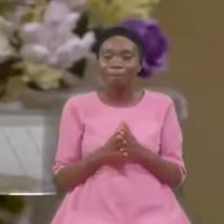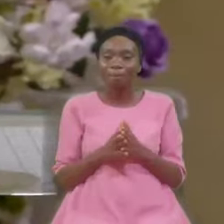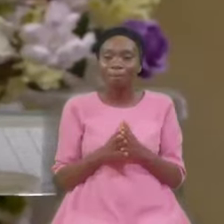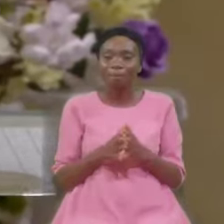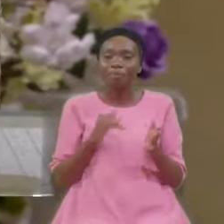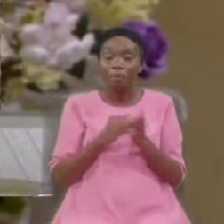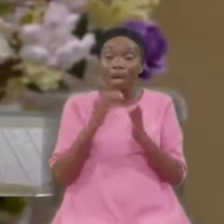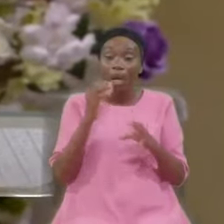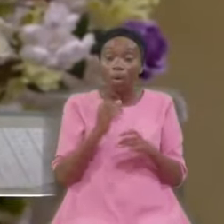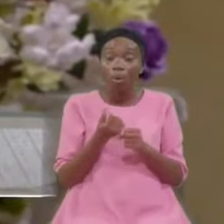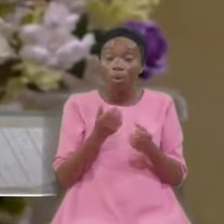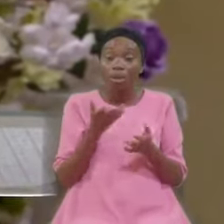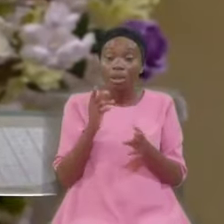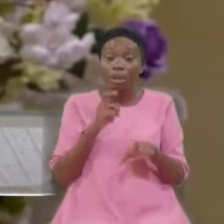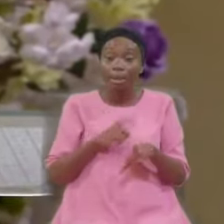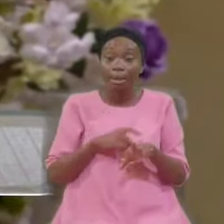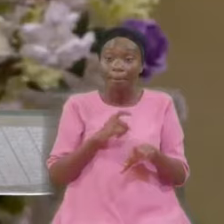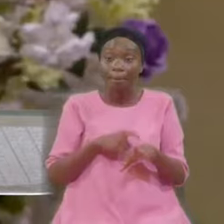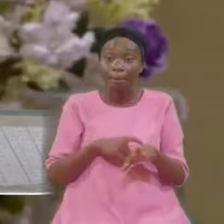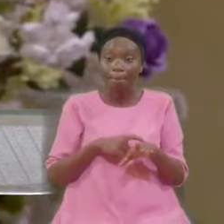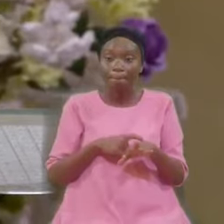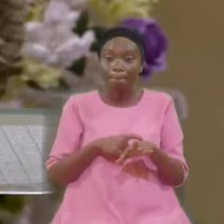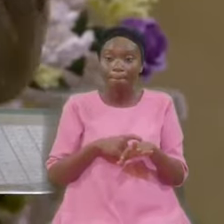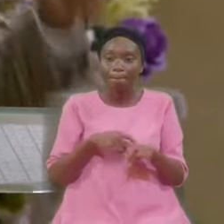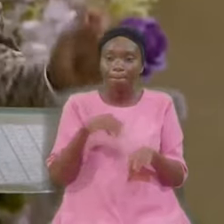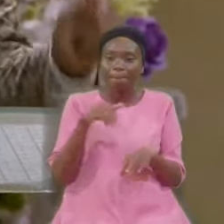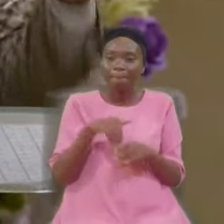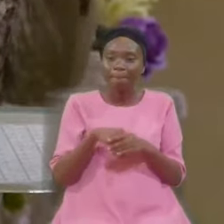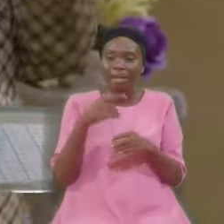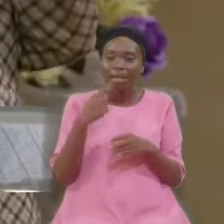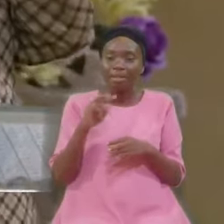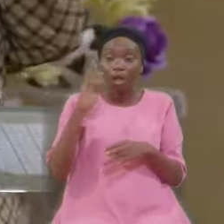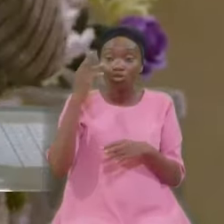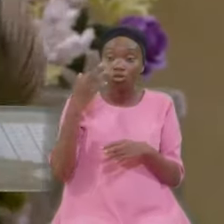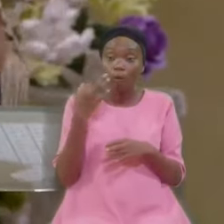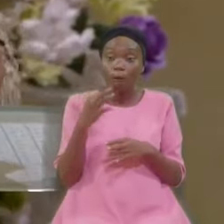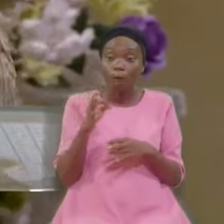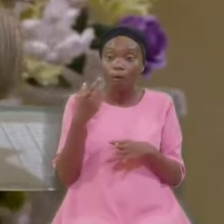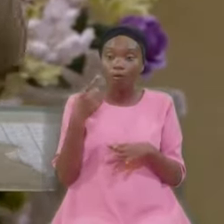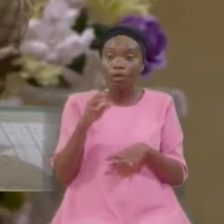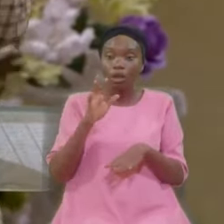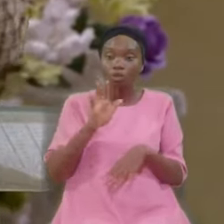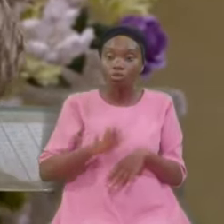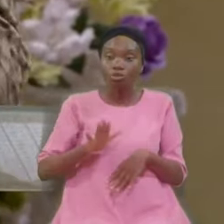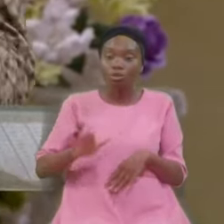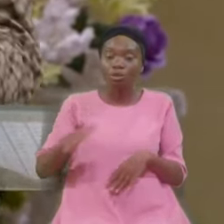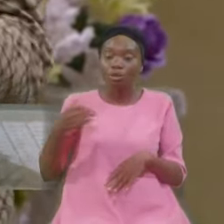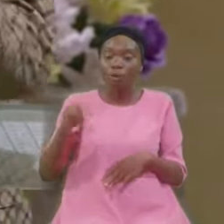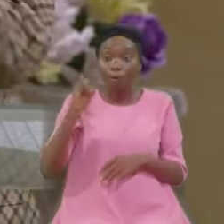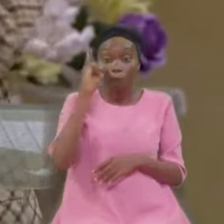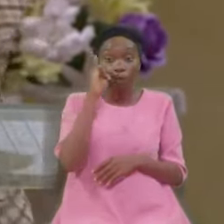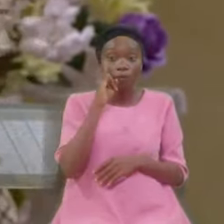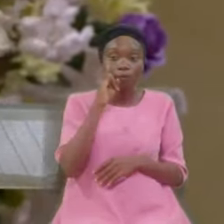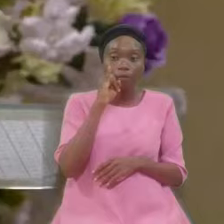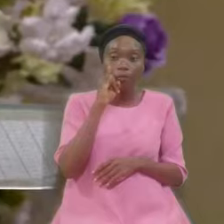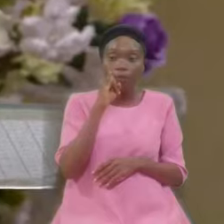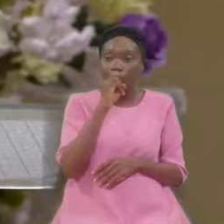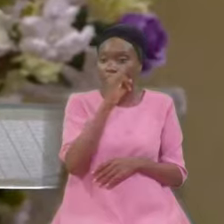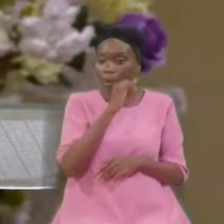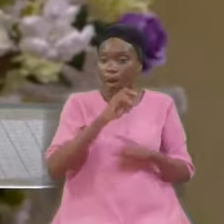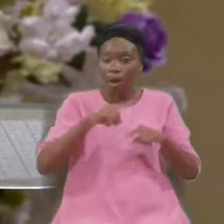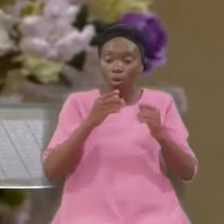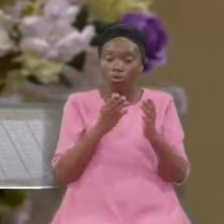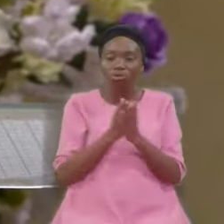To a time in the history of the children of Israel, going